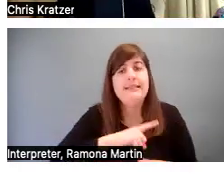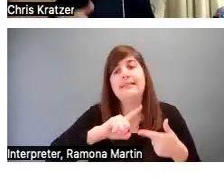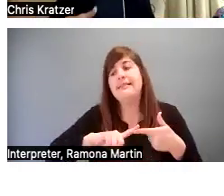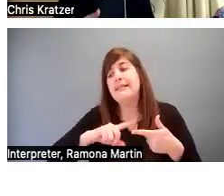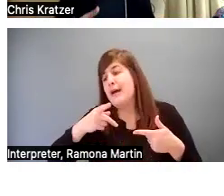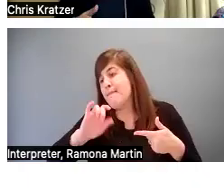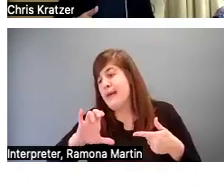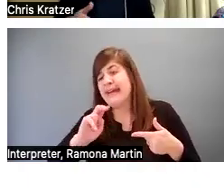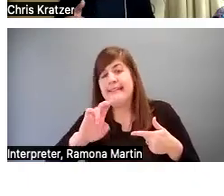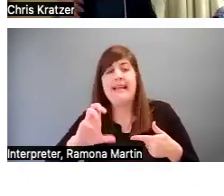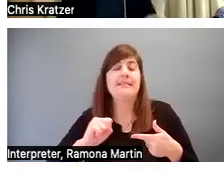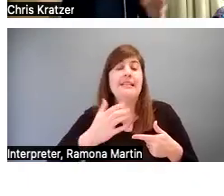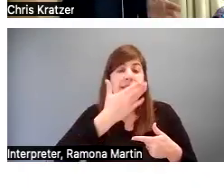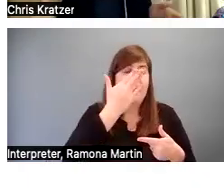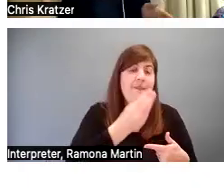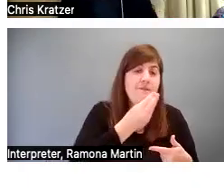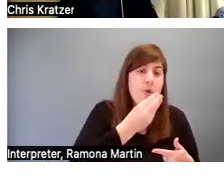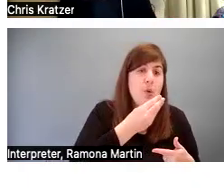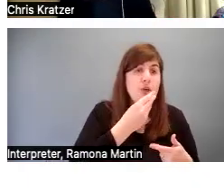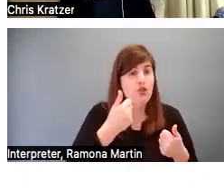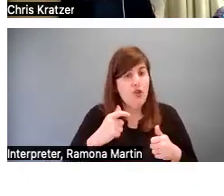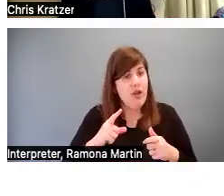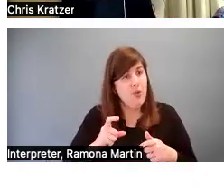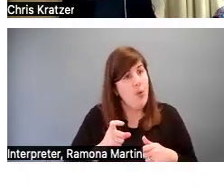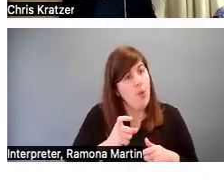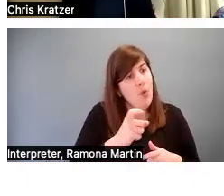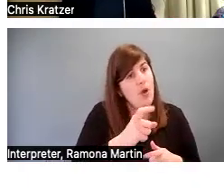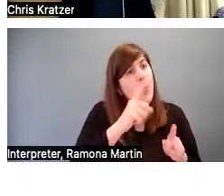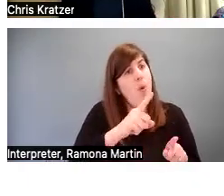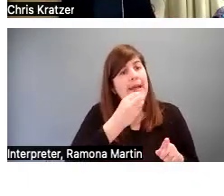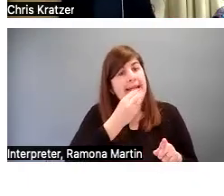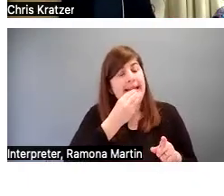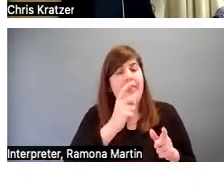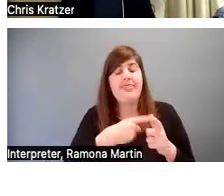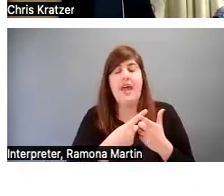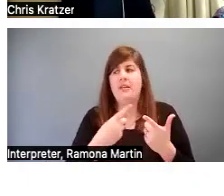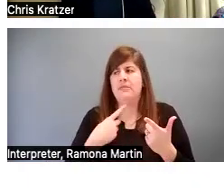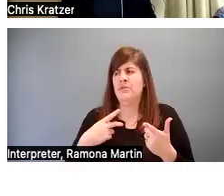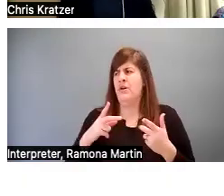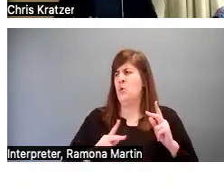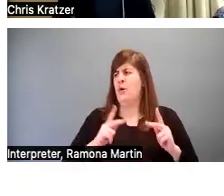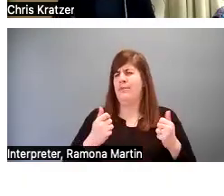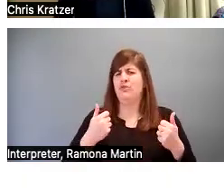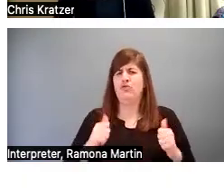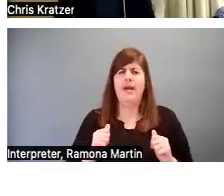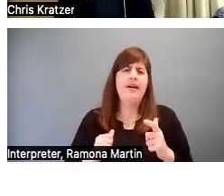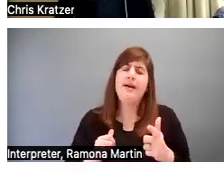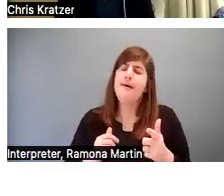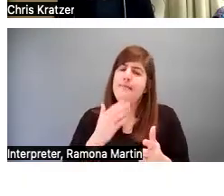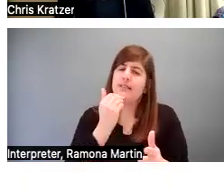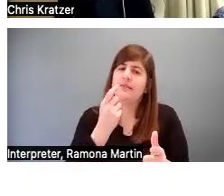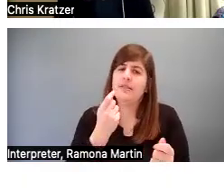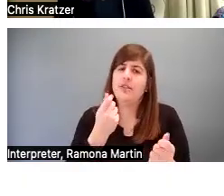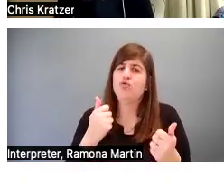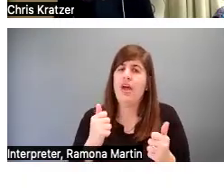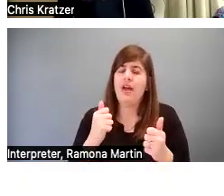smell the food and fly in to eat it, and then they get frightened by the big humans trying to hurt them. The best way to prevent wasps from panicking is to avoid attracting